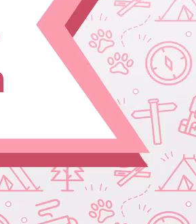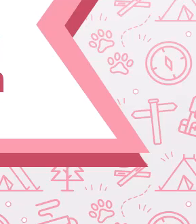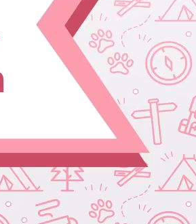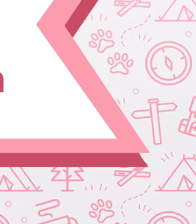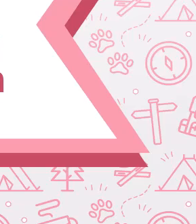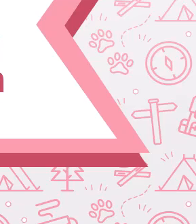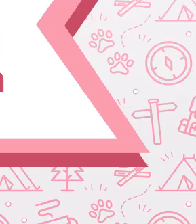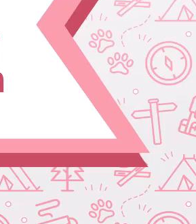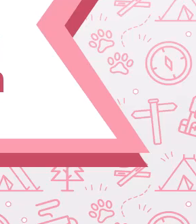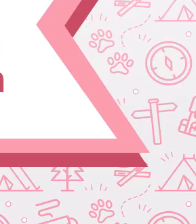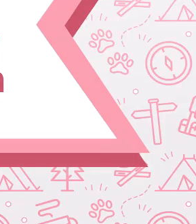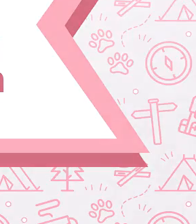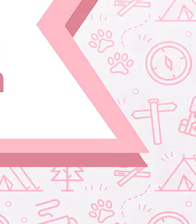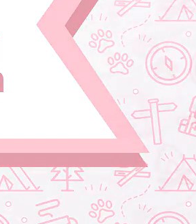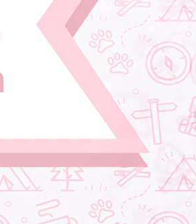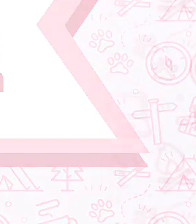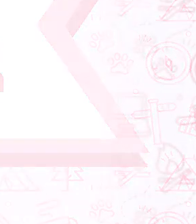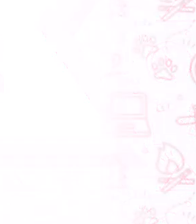Vendor Monitoring Program.